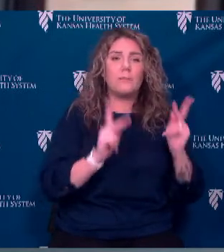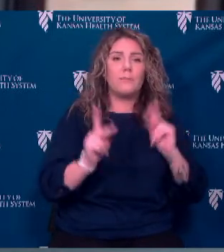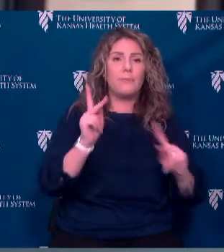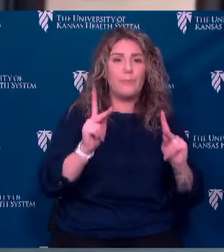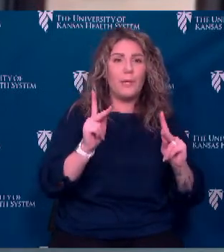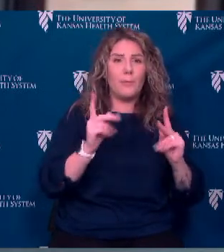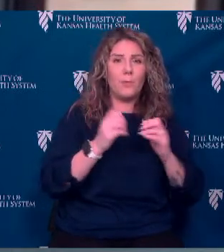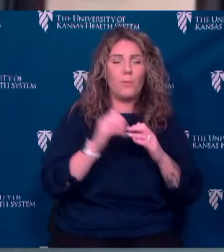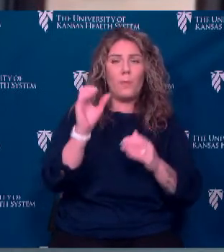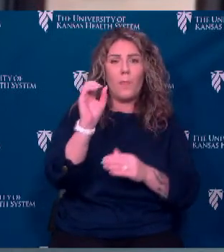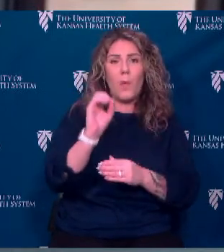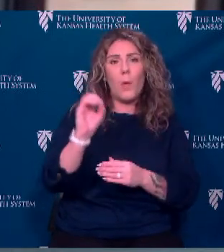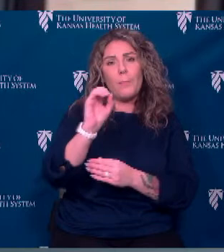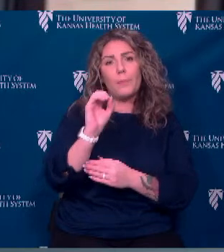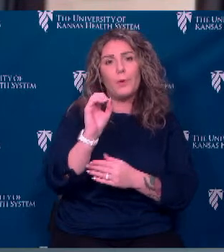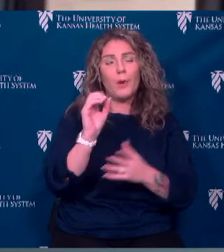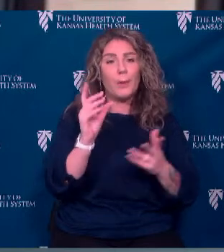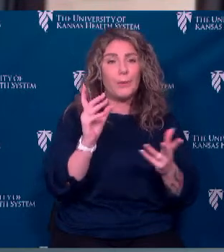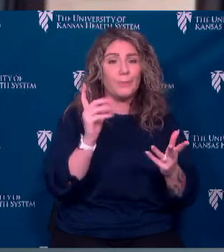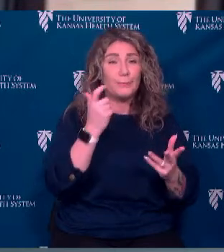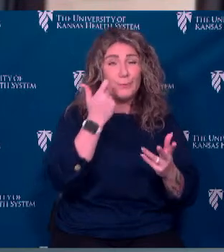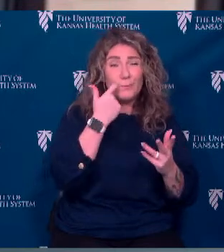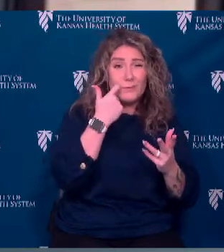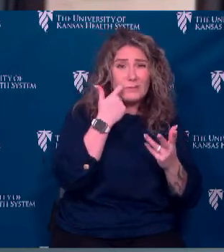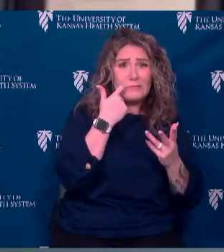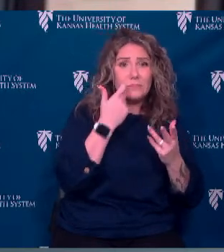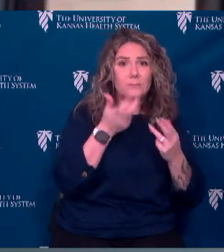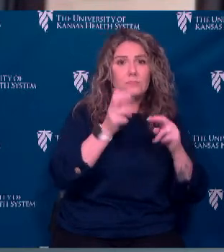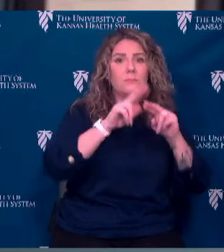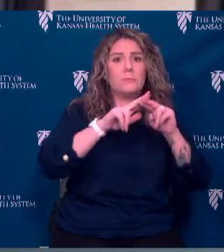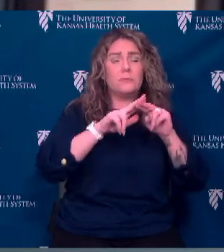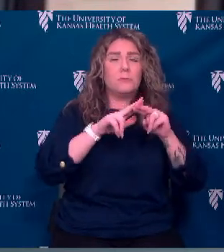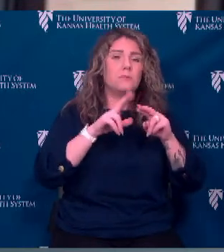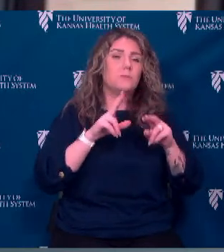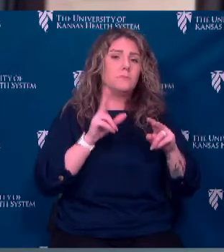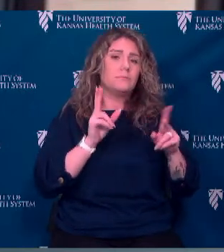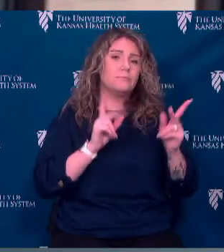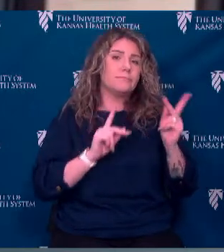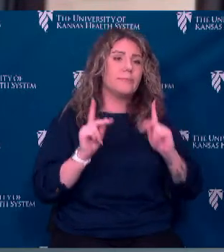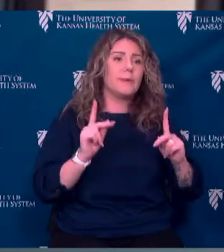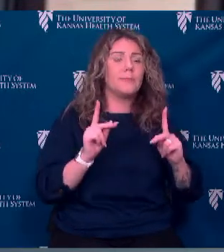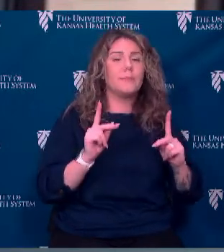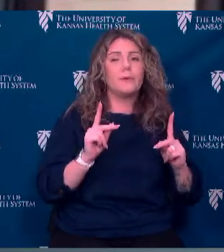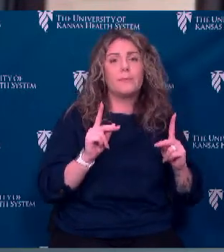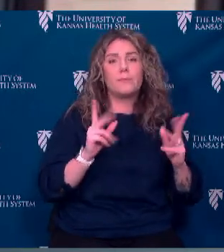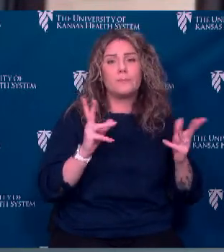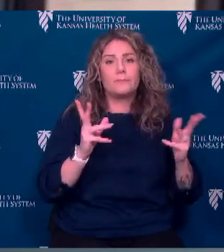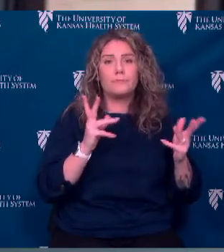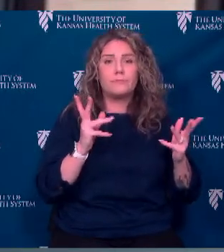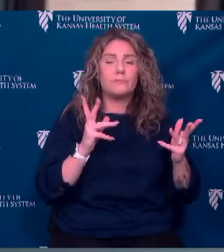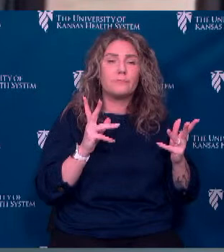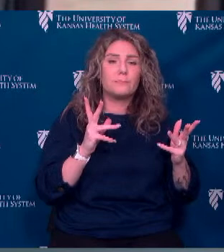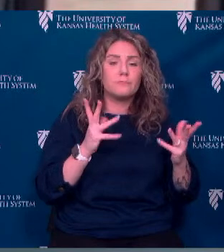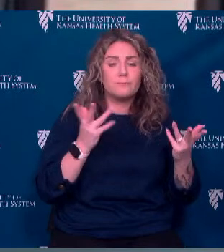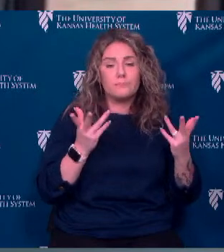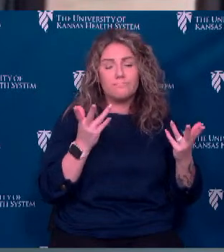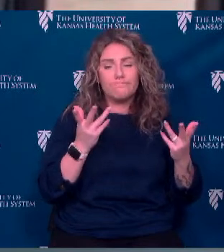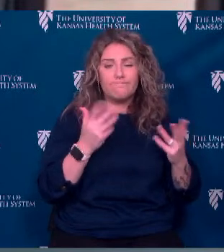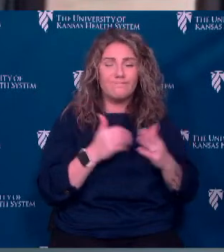with Omicron and the recent surge. We have had some people take up vaccine anew,